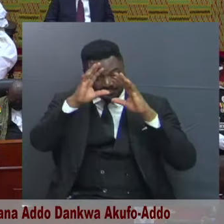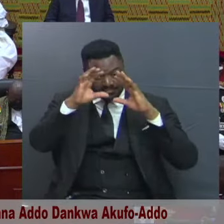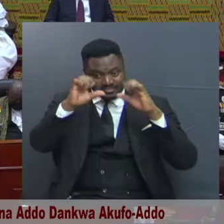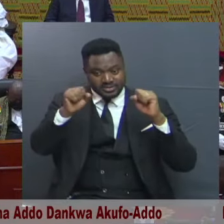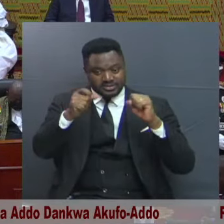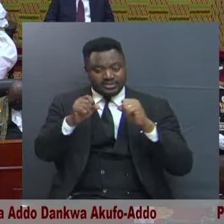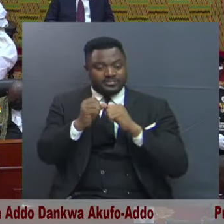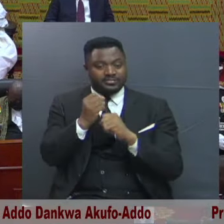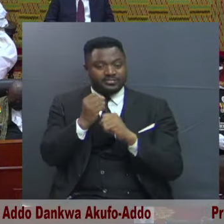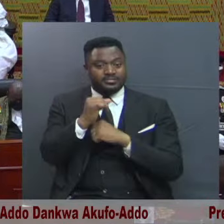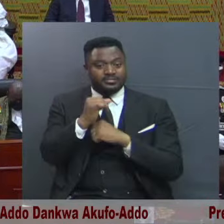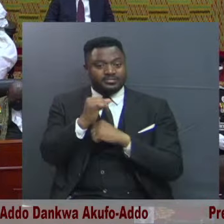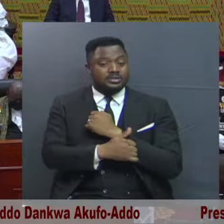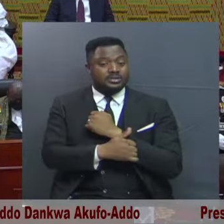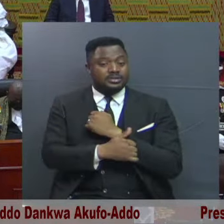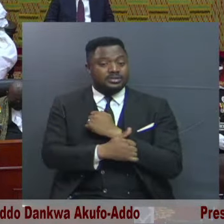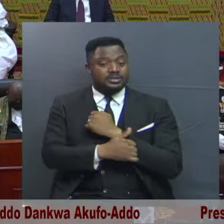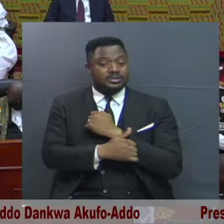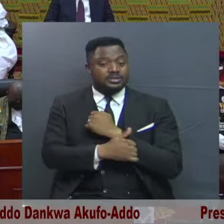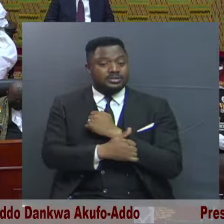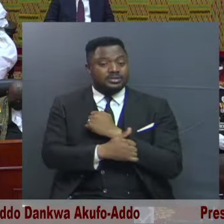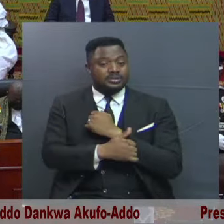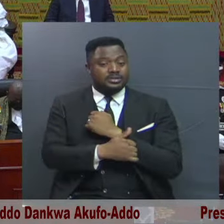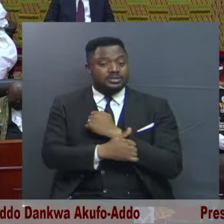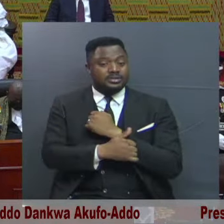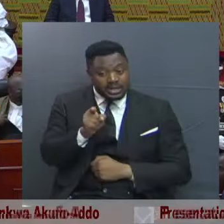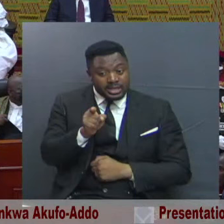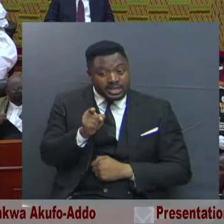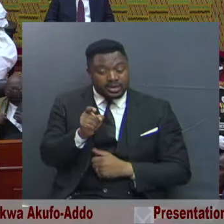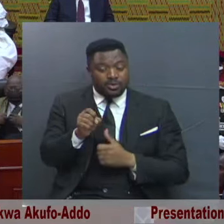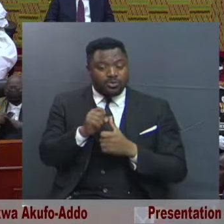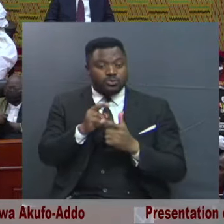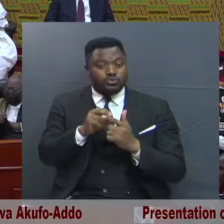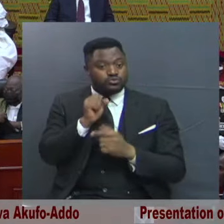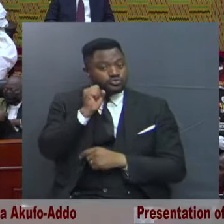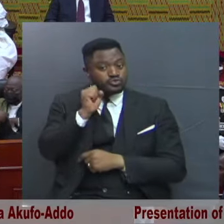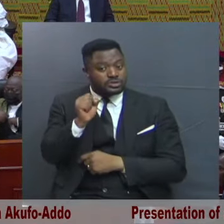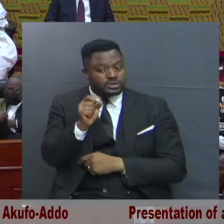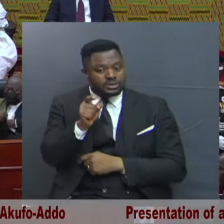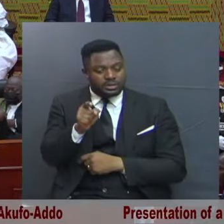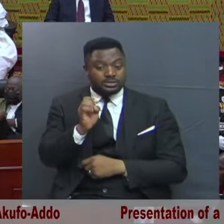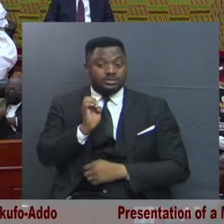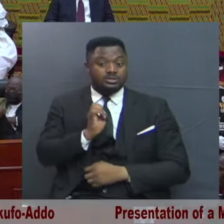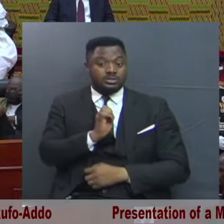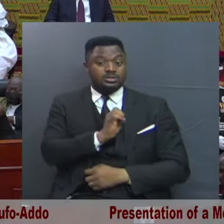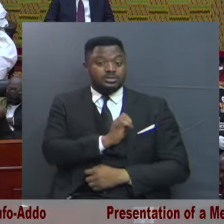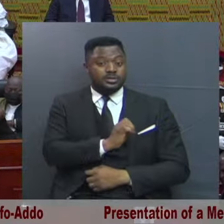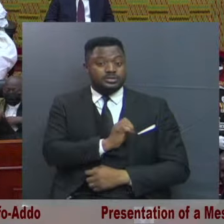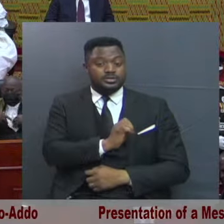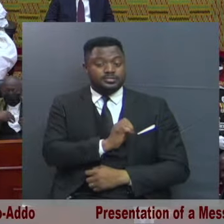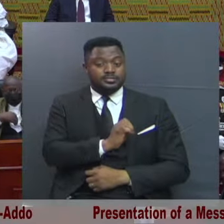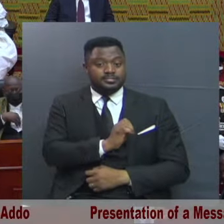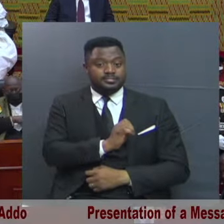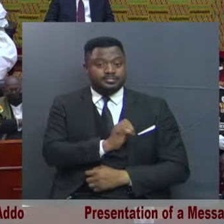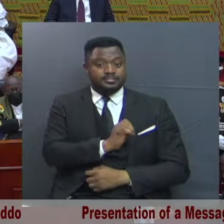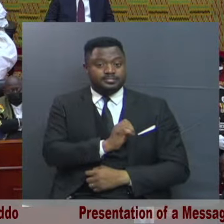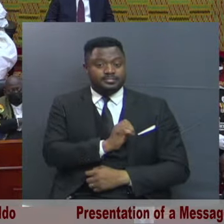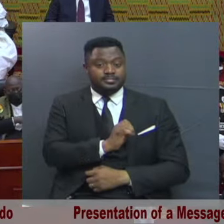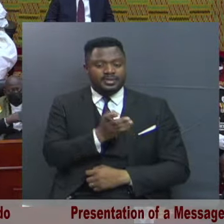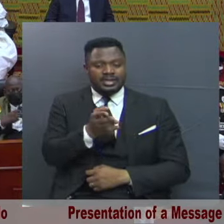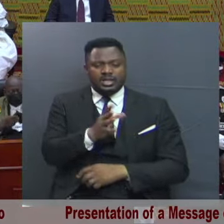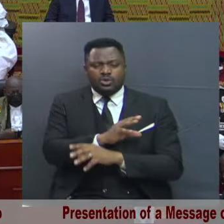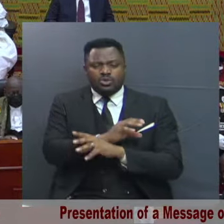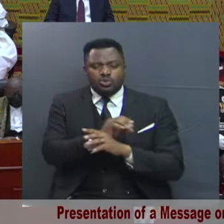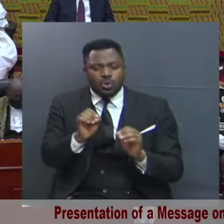the Republic he or she is the executive there's